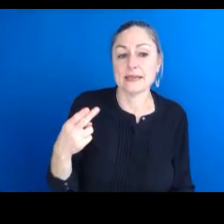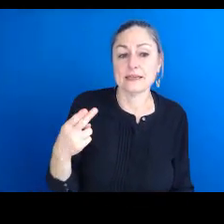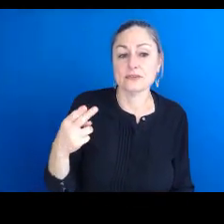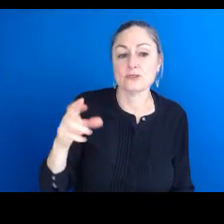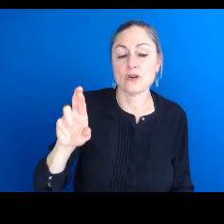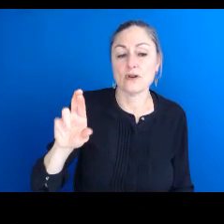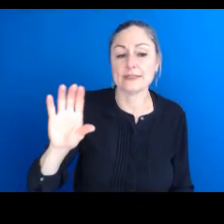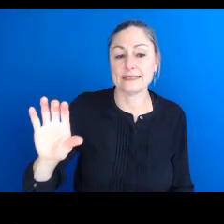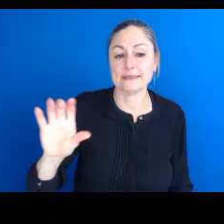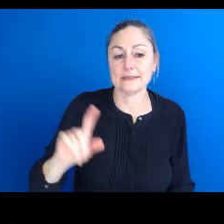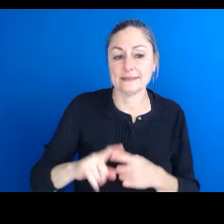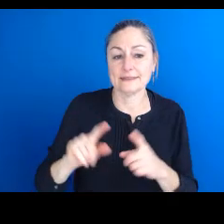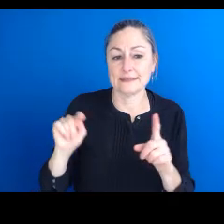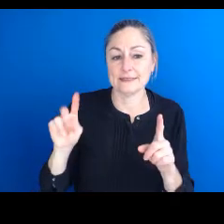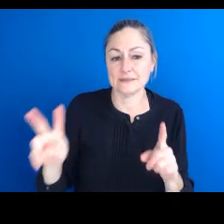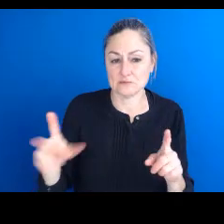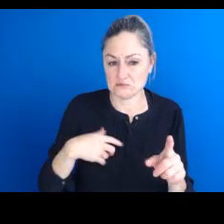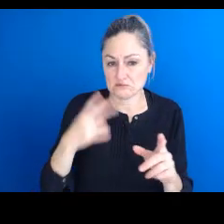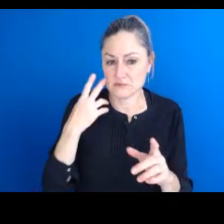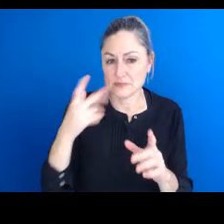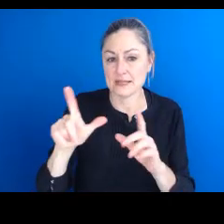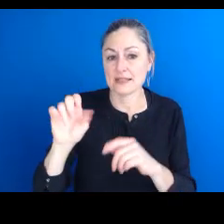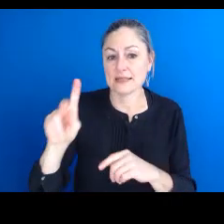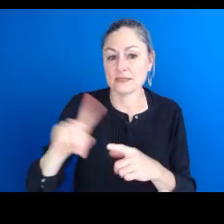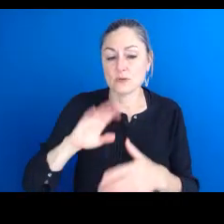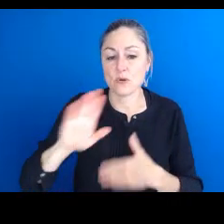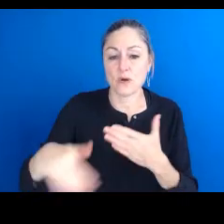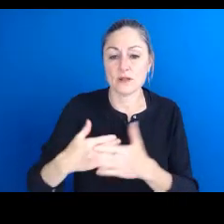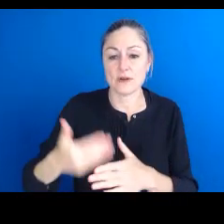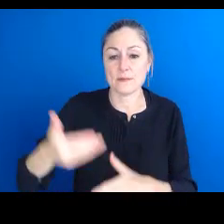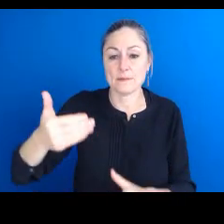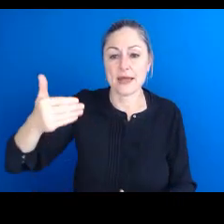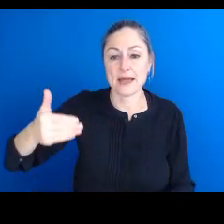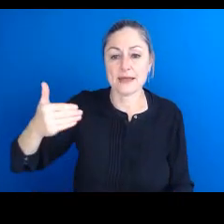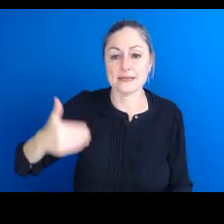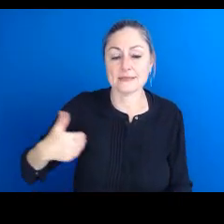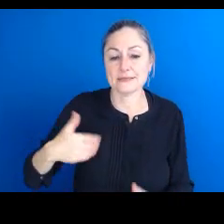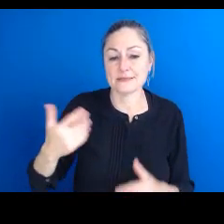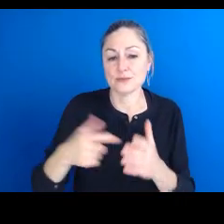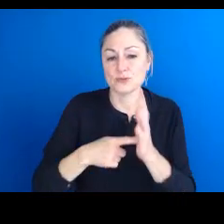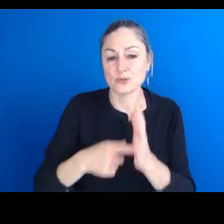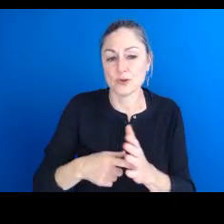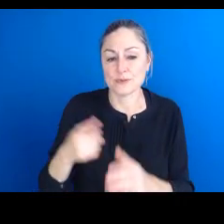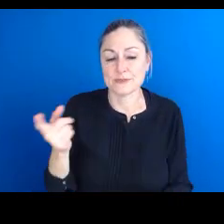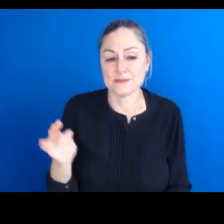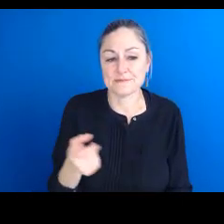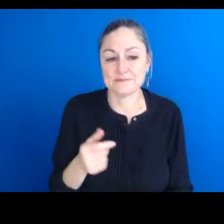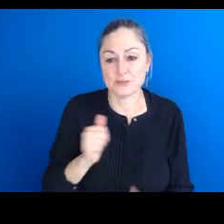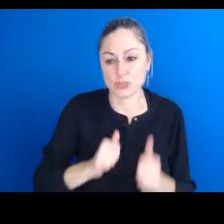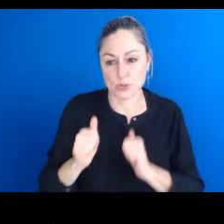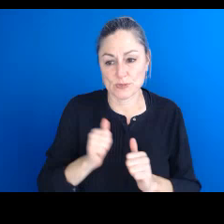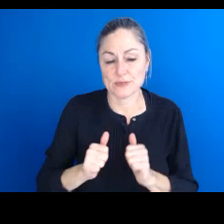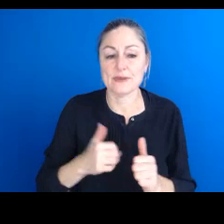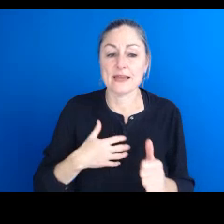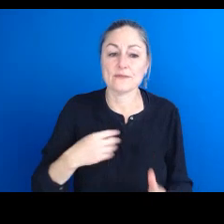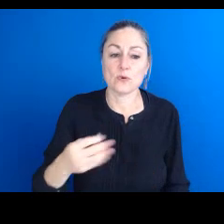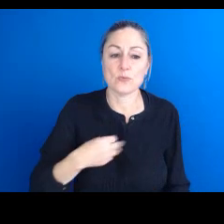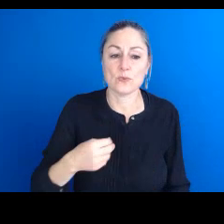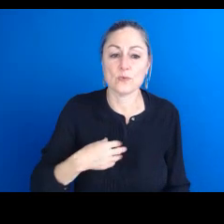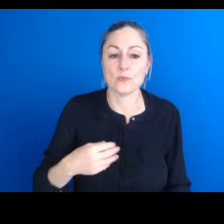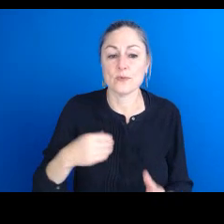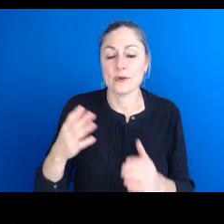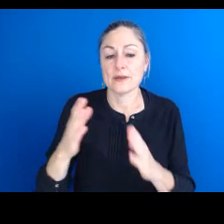Housing Forward, and there's a link to all of our past episodes there. We have a white paper called The State of Fair Housing